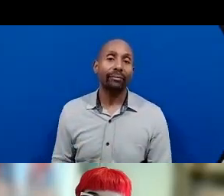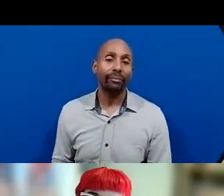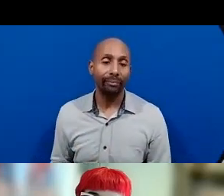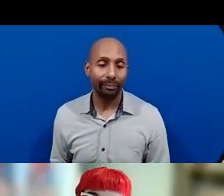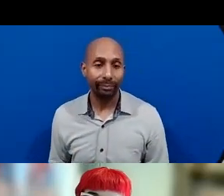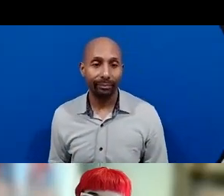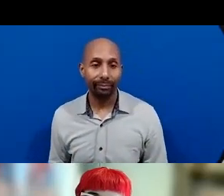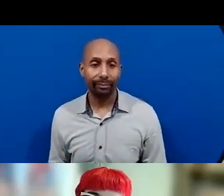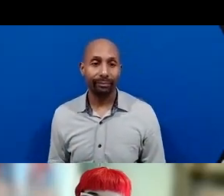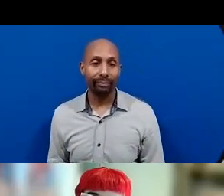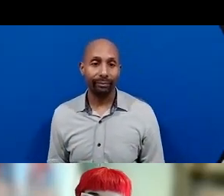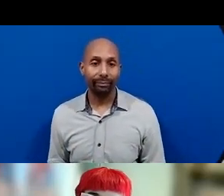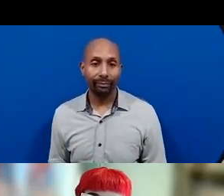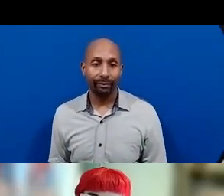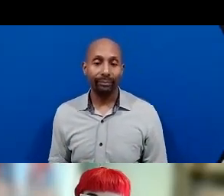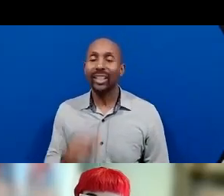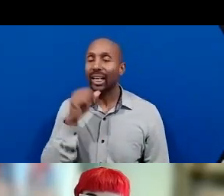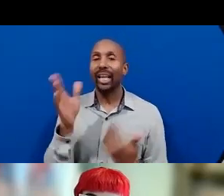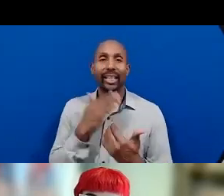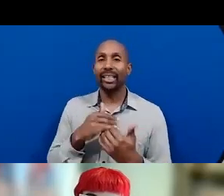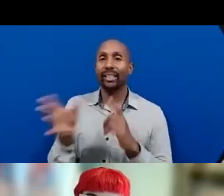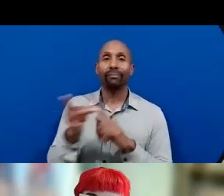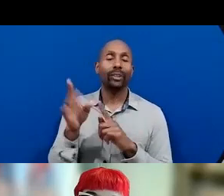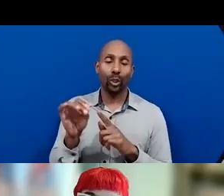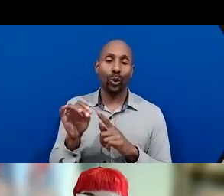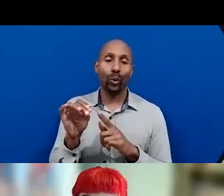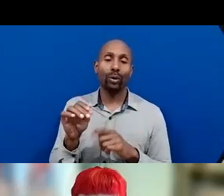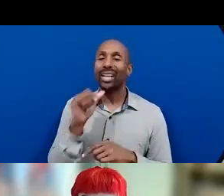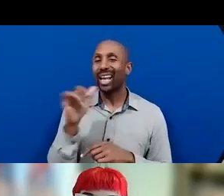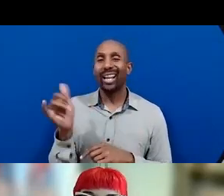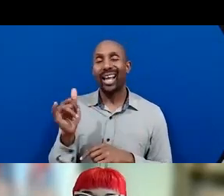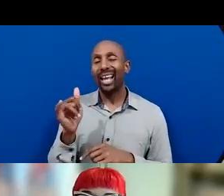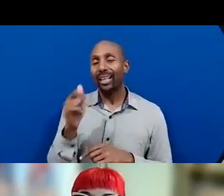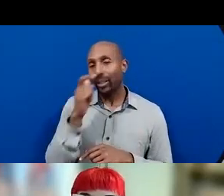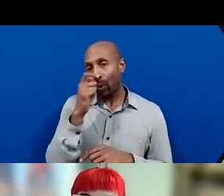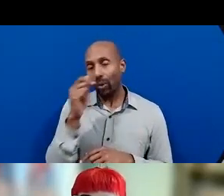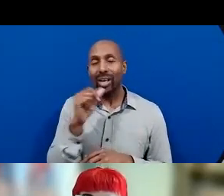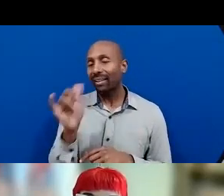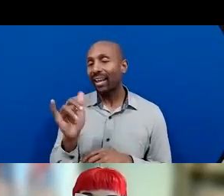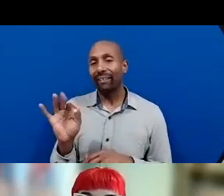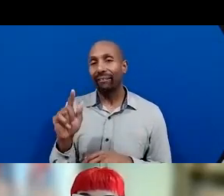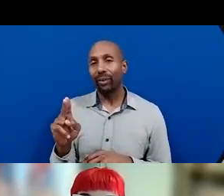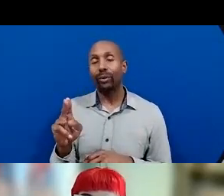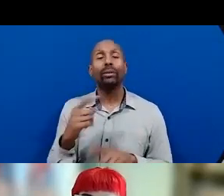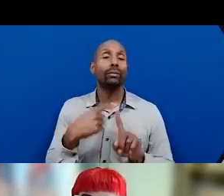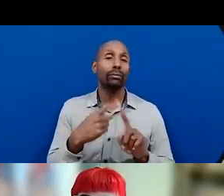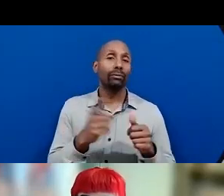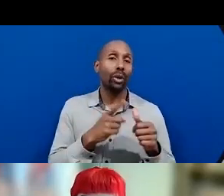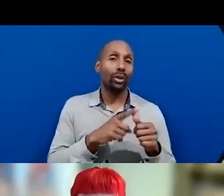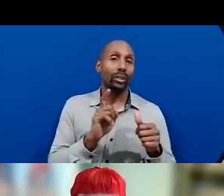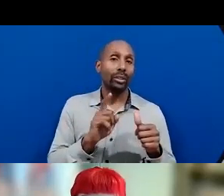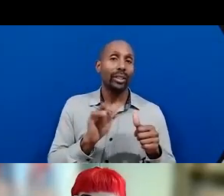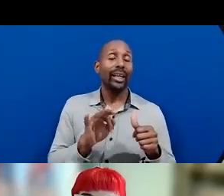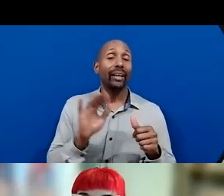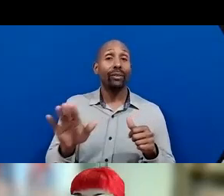colds. One, it has to enter the body through like an opening. So either like broken skin or the eyes, nose, or